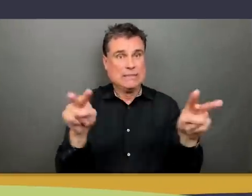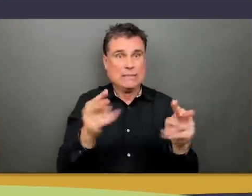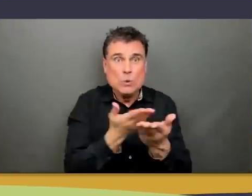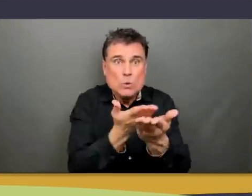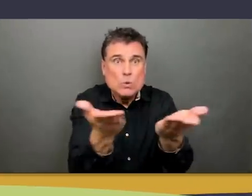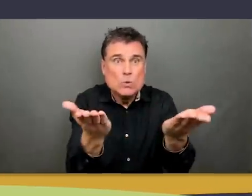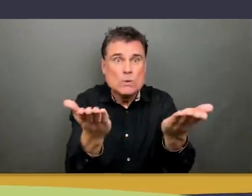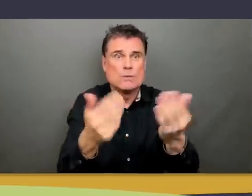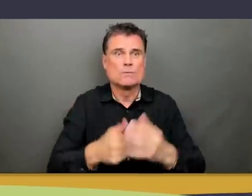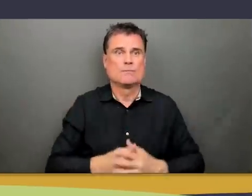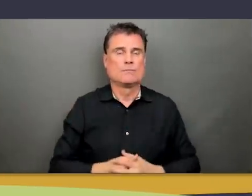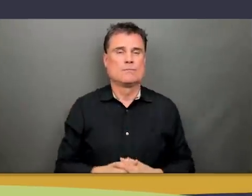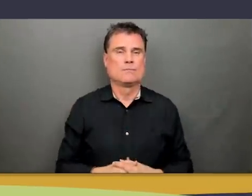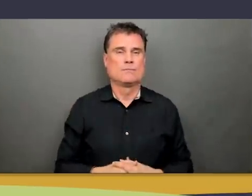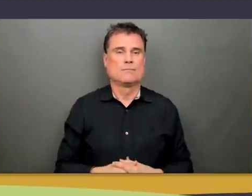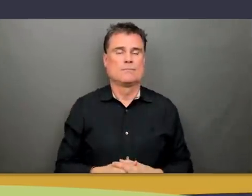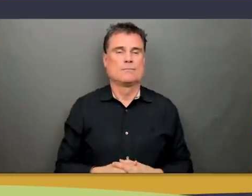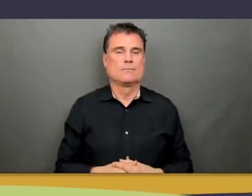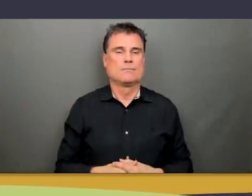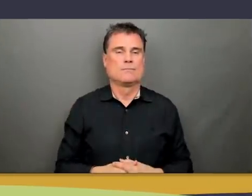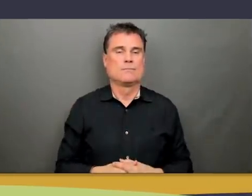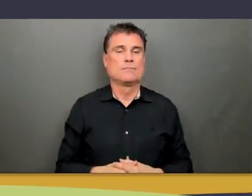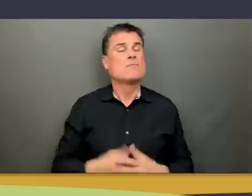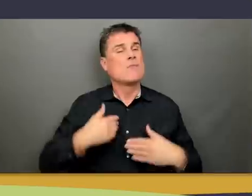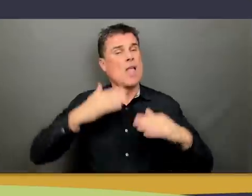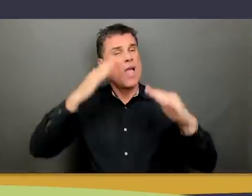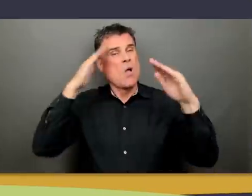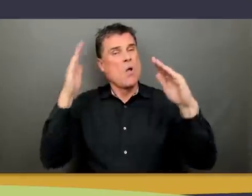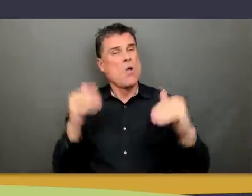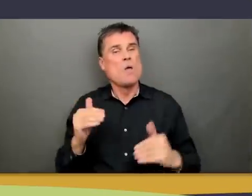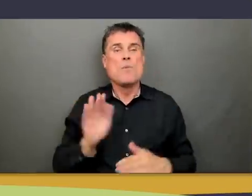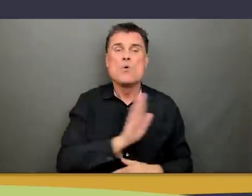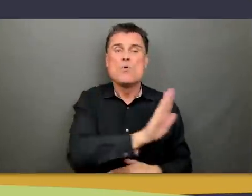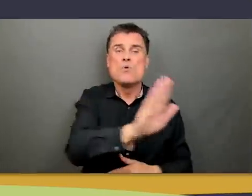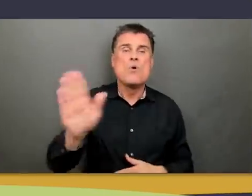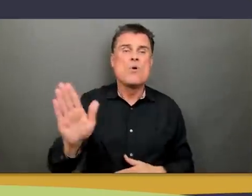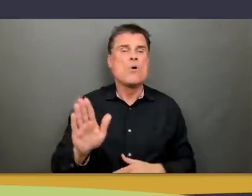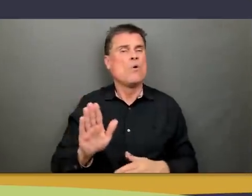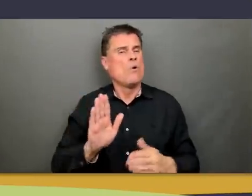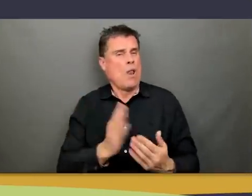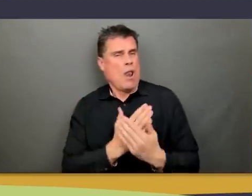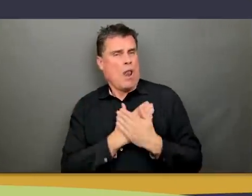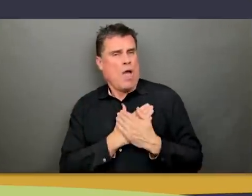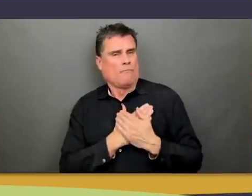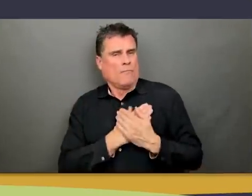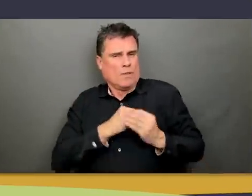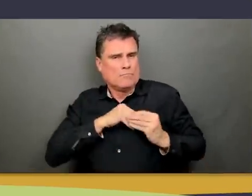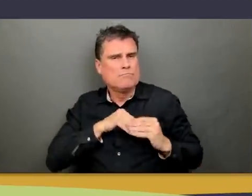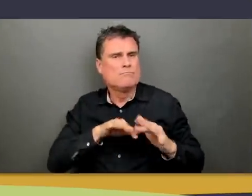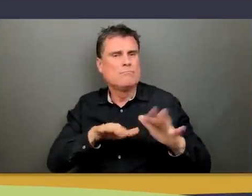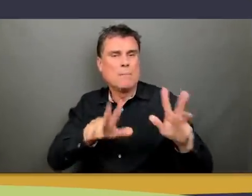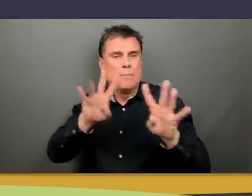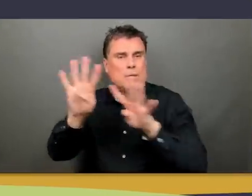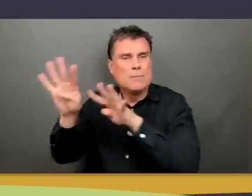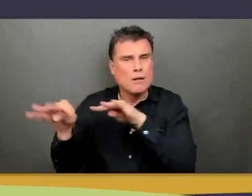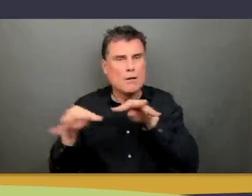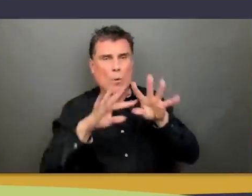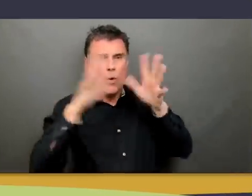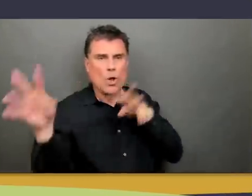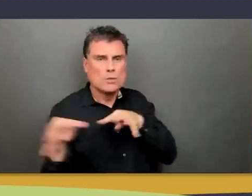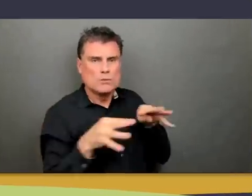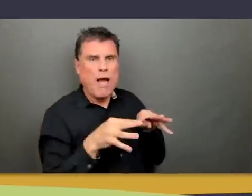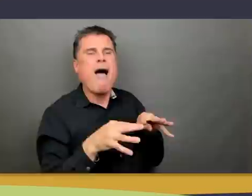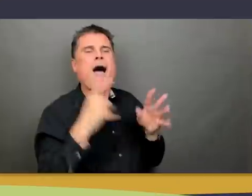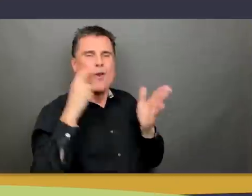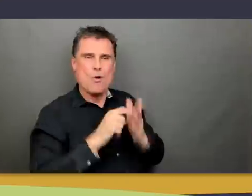May your phenomenal love be witnessed. May you receive all that you need, and may your cup overflow.